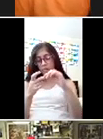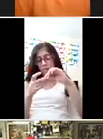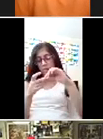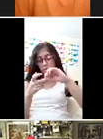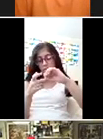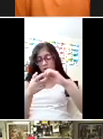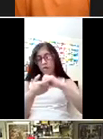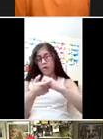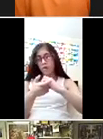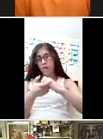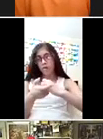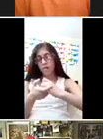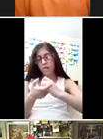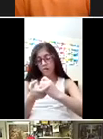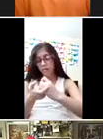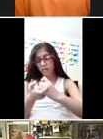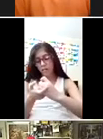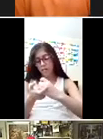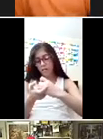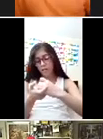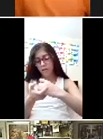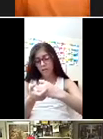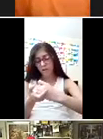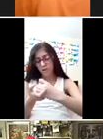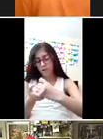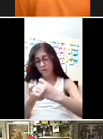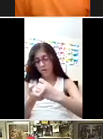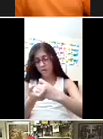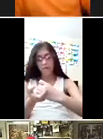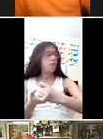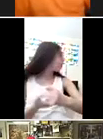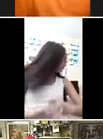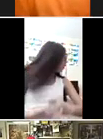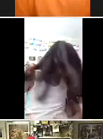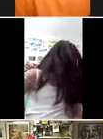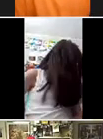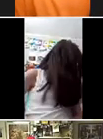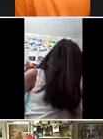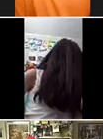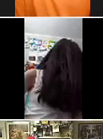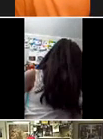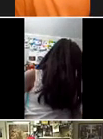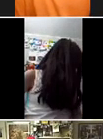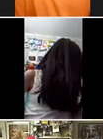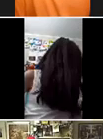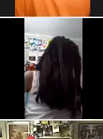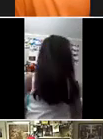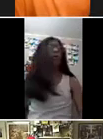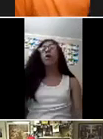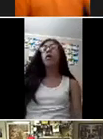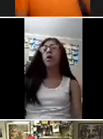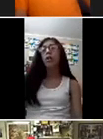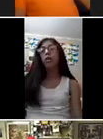I like to listen to other people who are just talking. Sometimes I like to listen to people who are fired up.